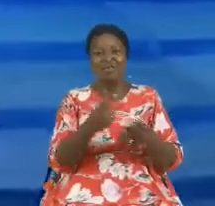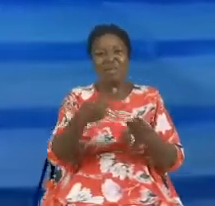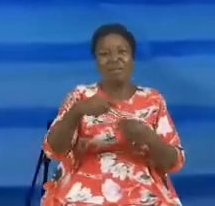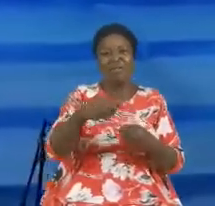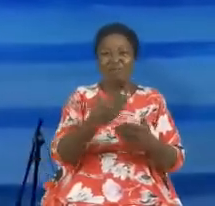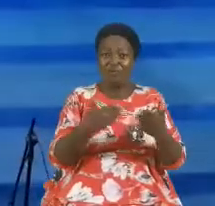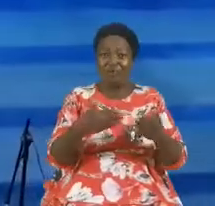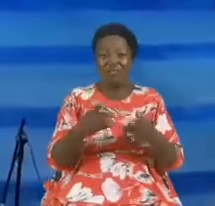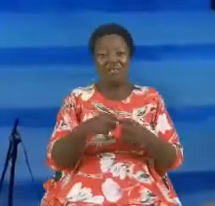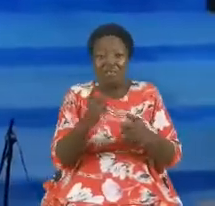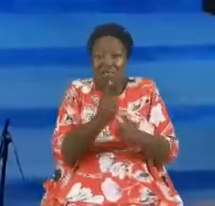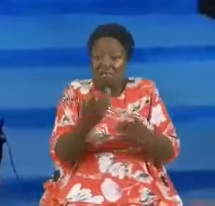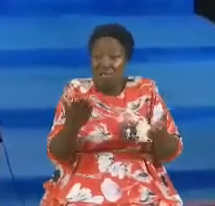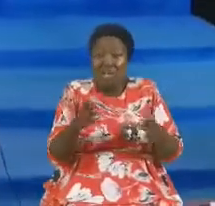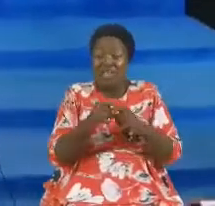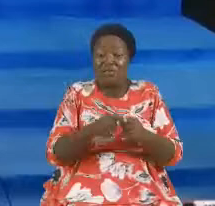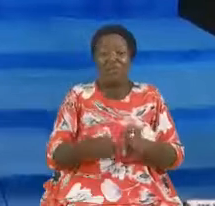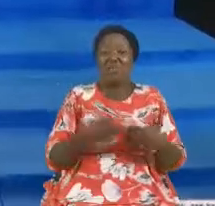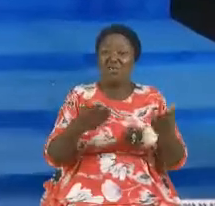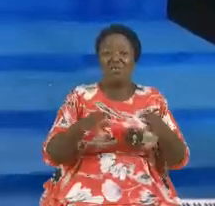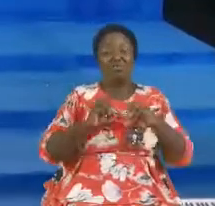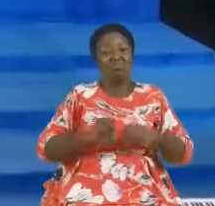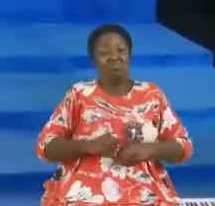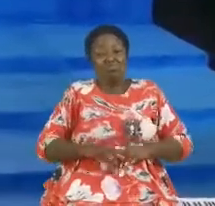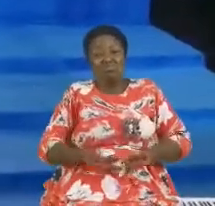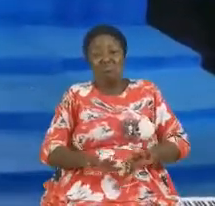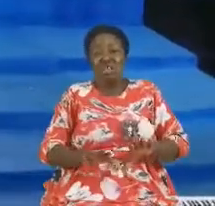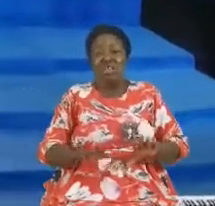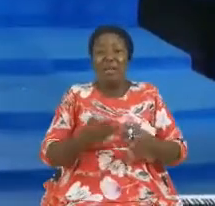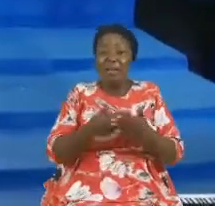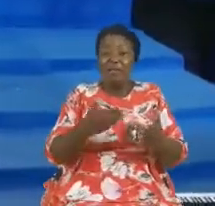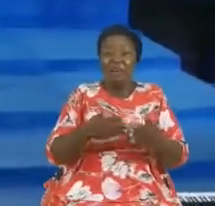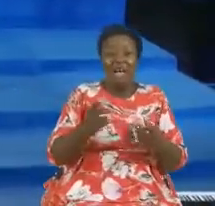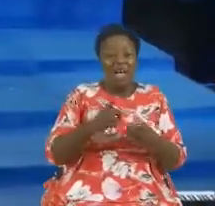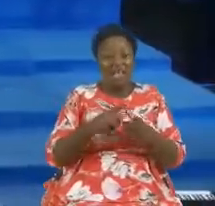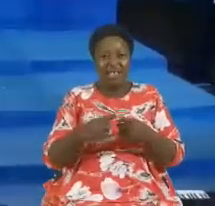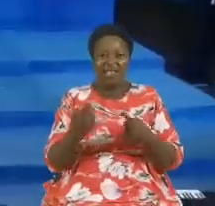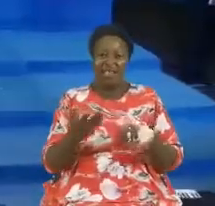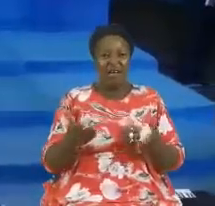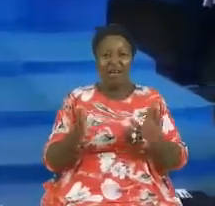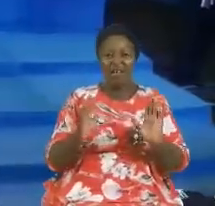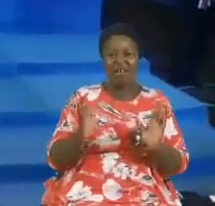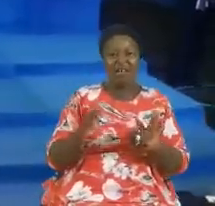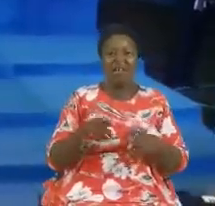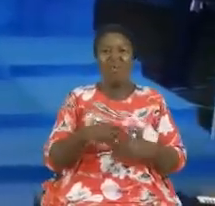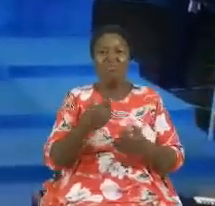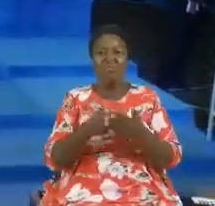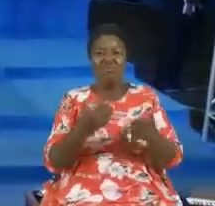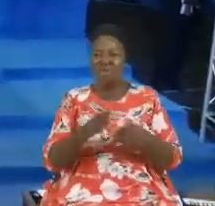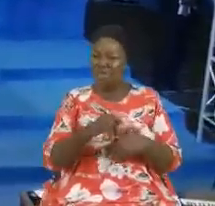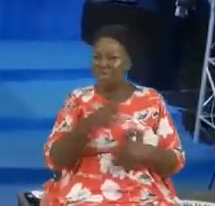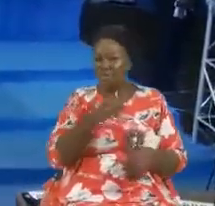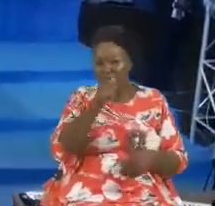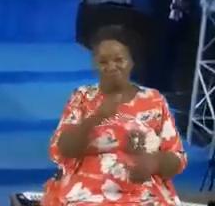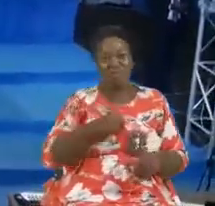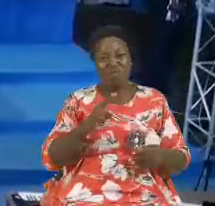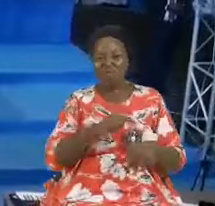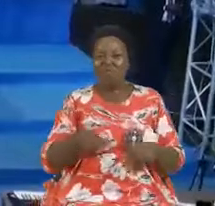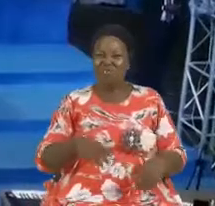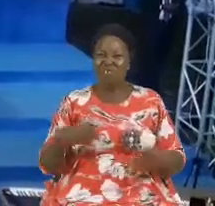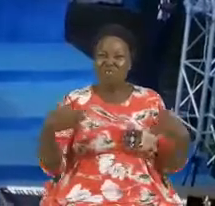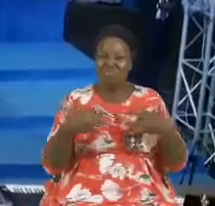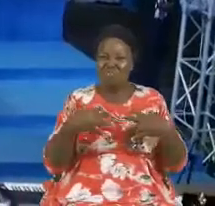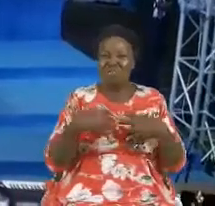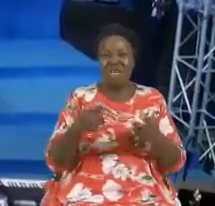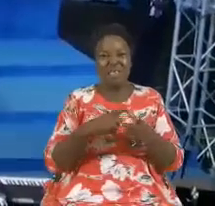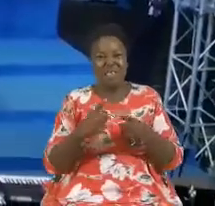that you used to be moody about, and you are just there, you are depressed. What am I going to do? I feel lonely. How